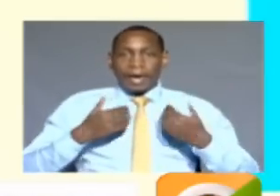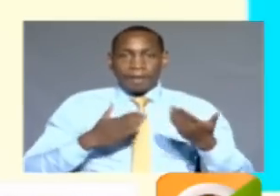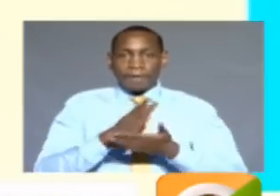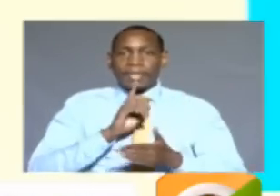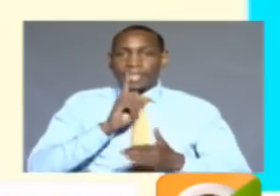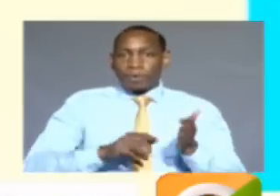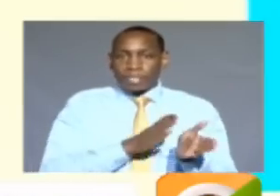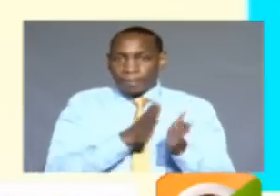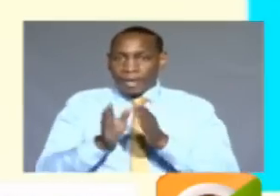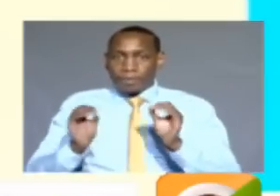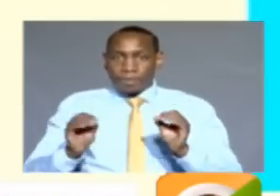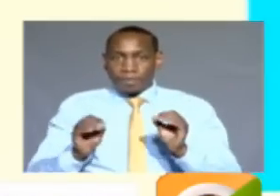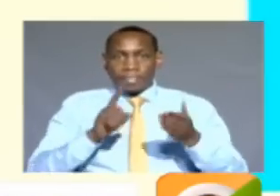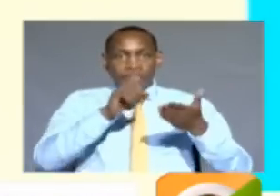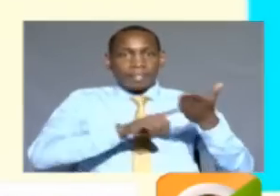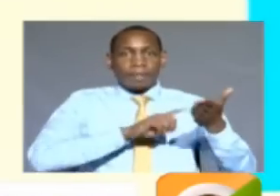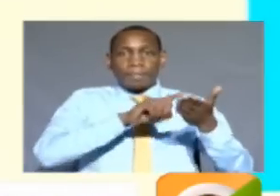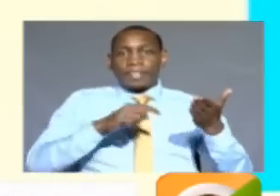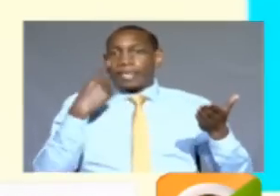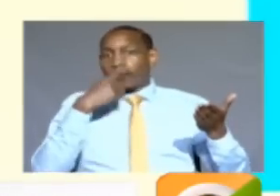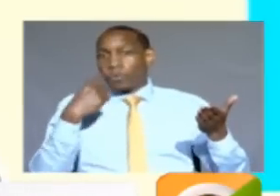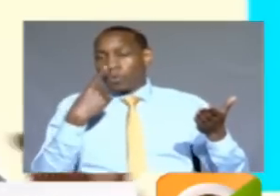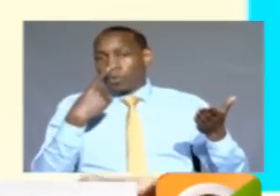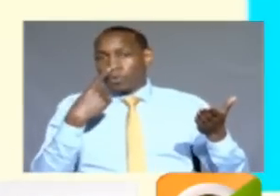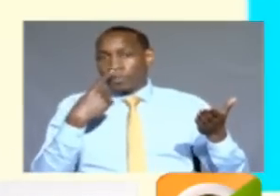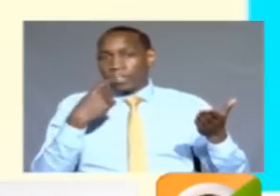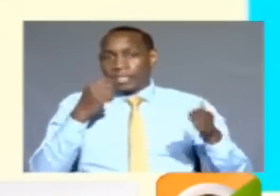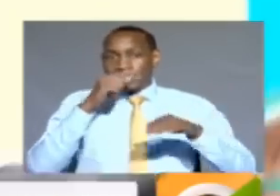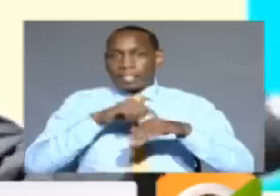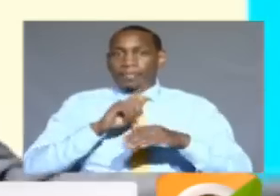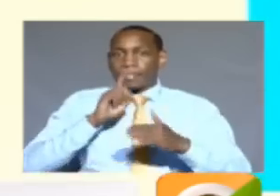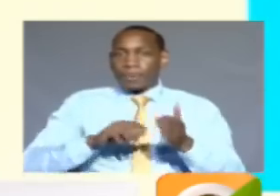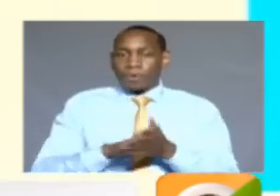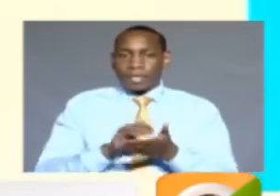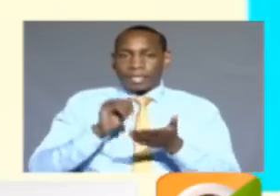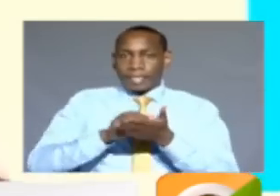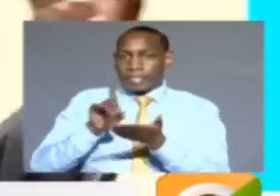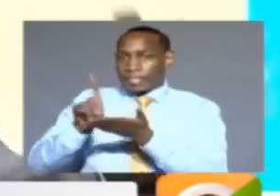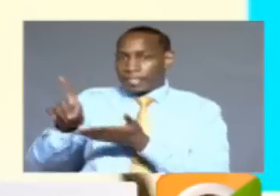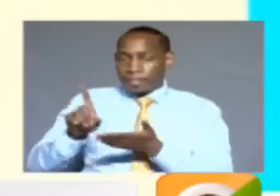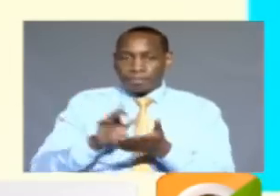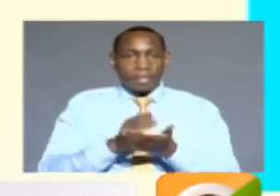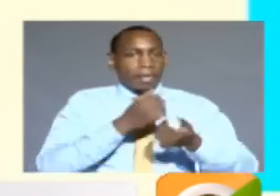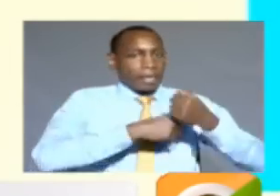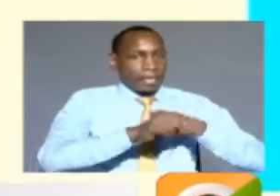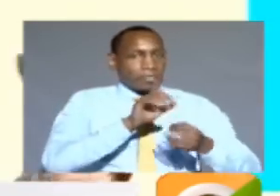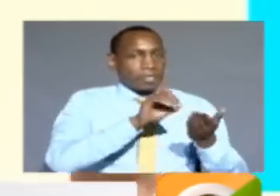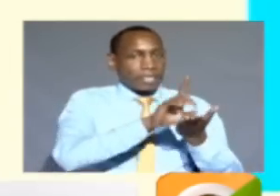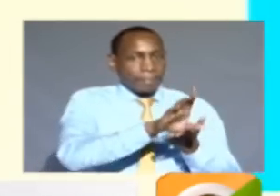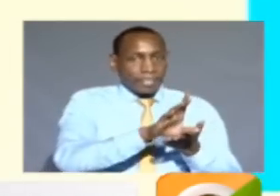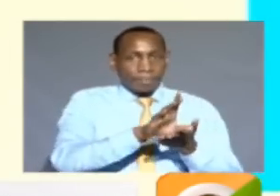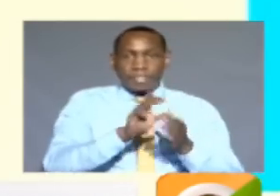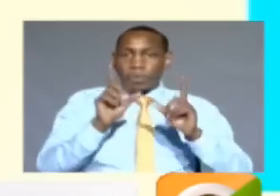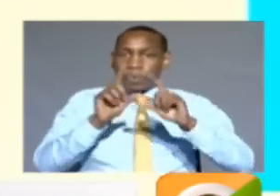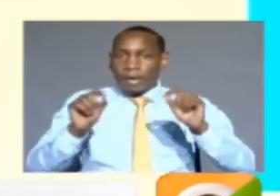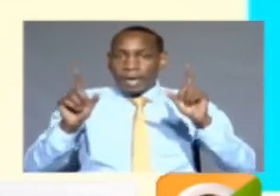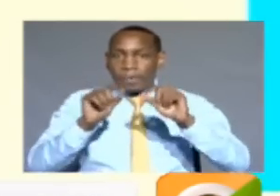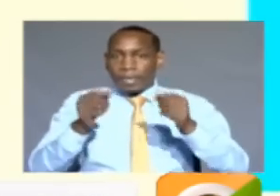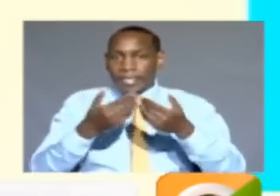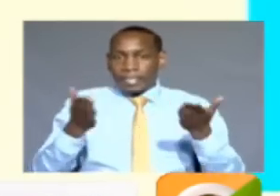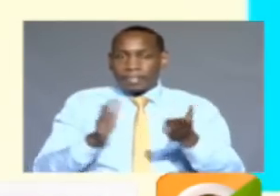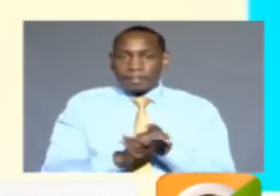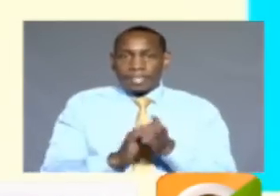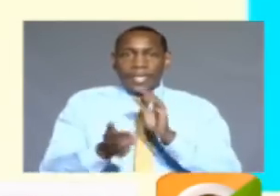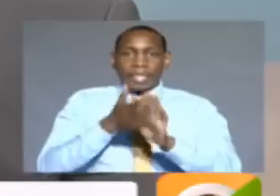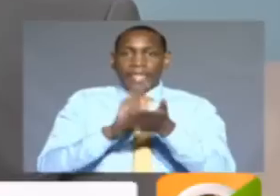hiyo. Nimekosea nani? Nikisema hiyo naambiwa sasa nitatolewa, nitafanywa impeachment, you nini? Empty